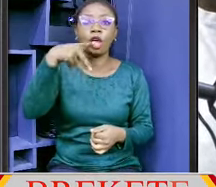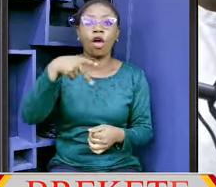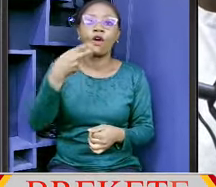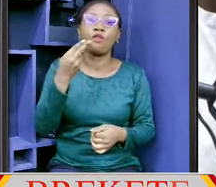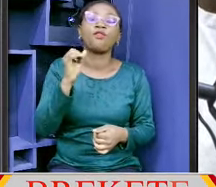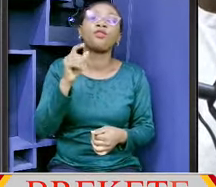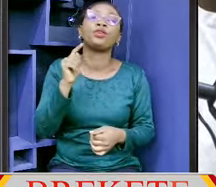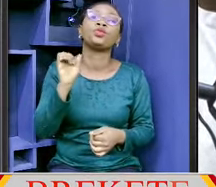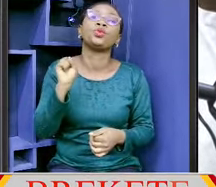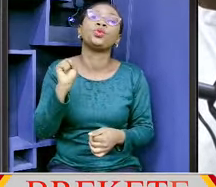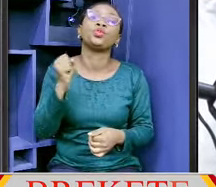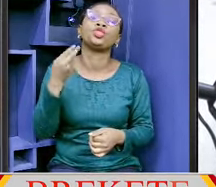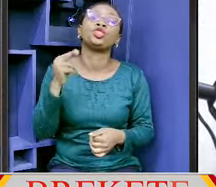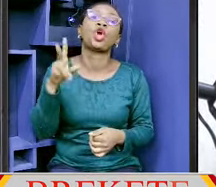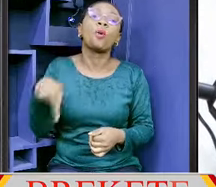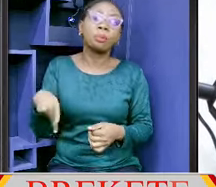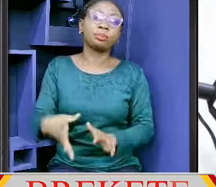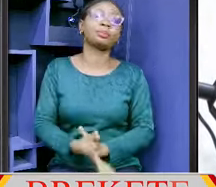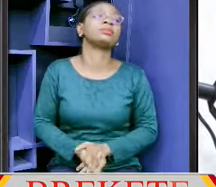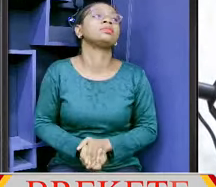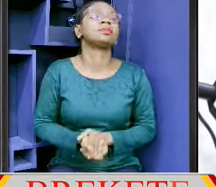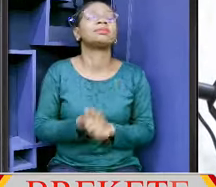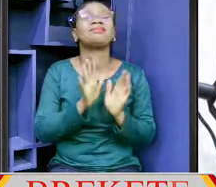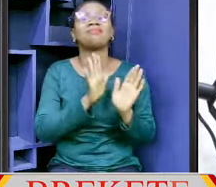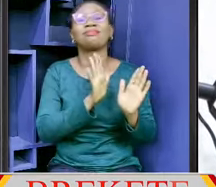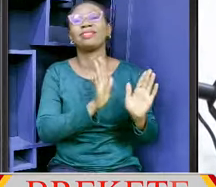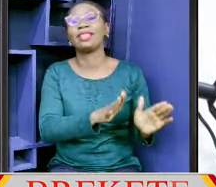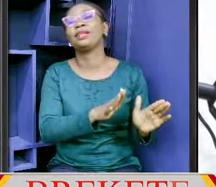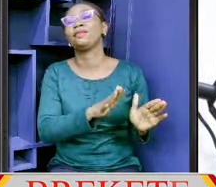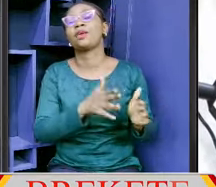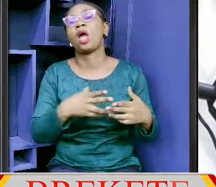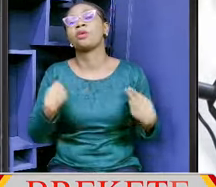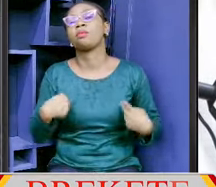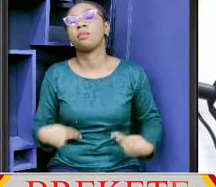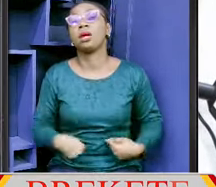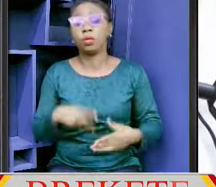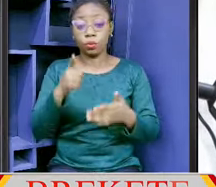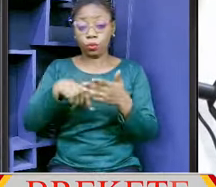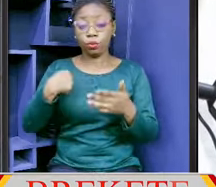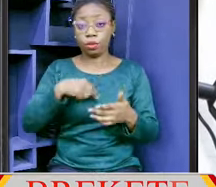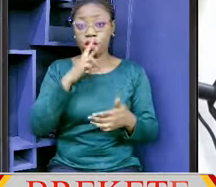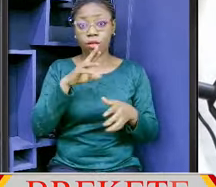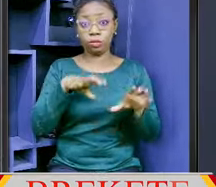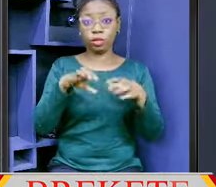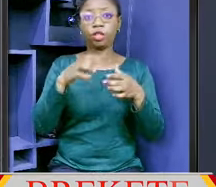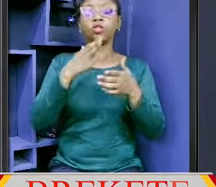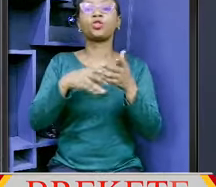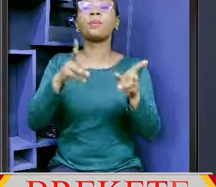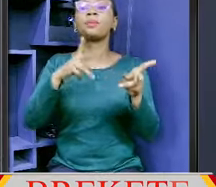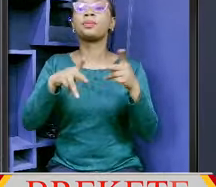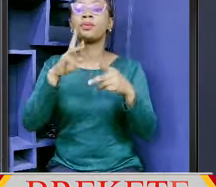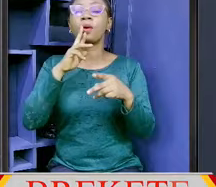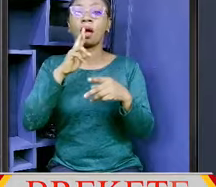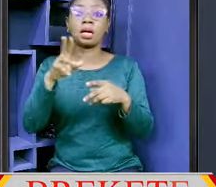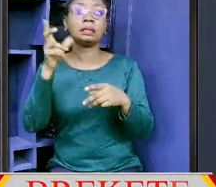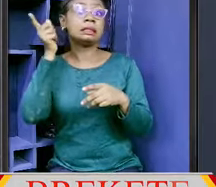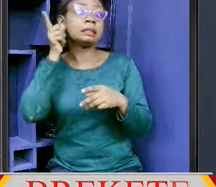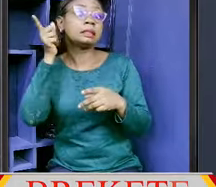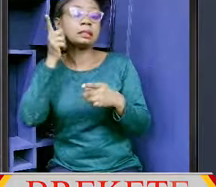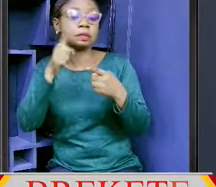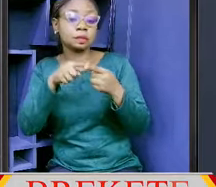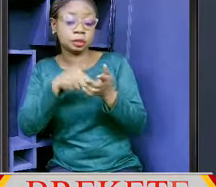sir. Leave human beings. This thing where they do. Some people they listen to this program not because they love